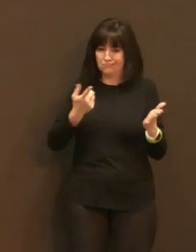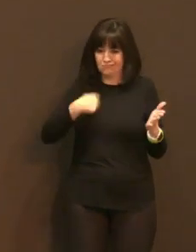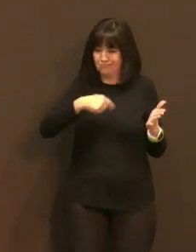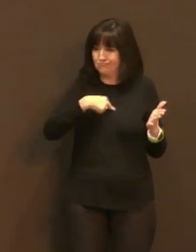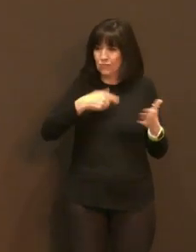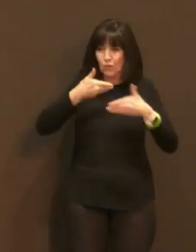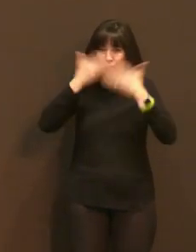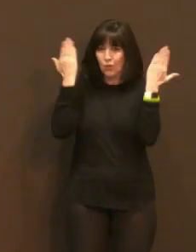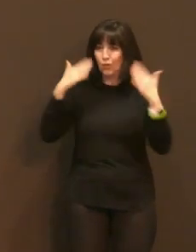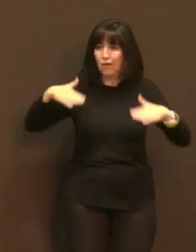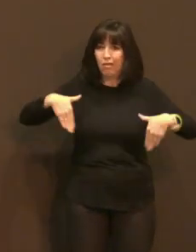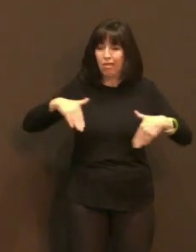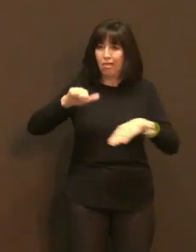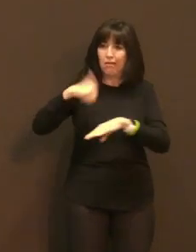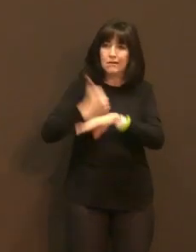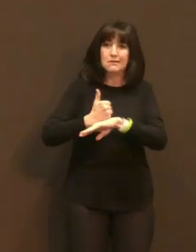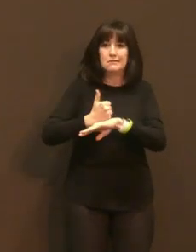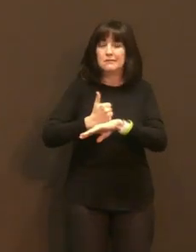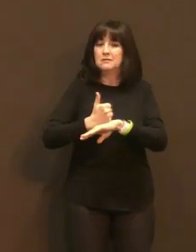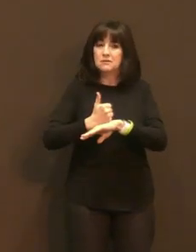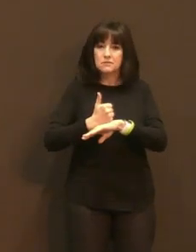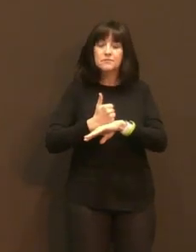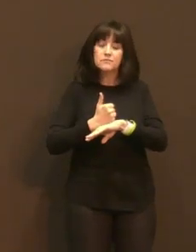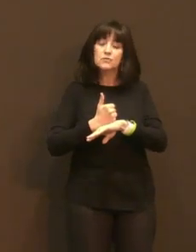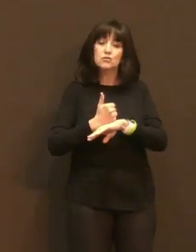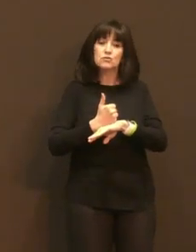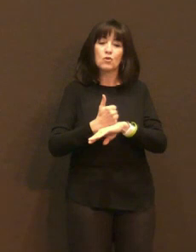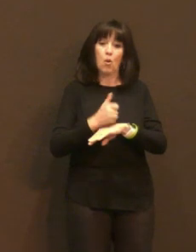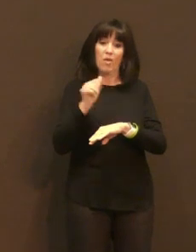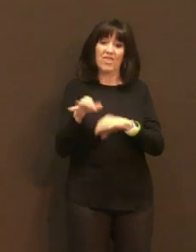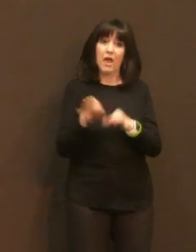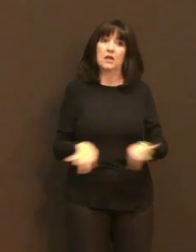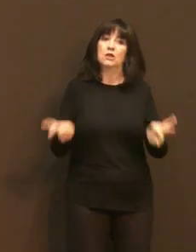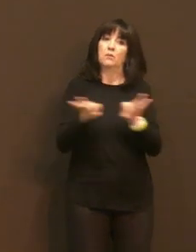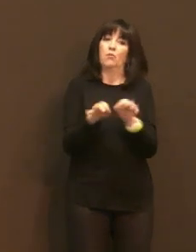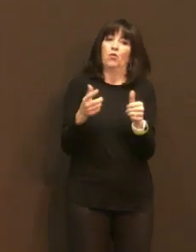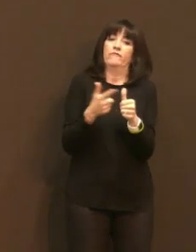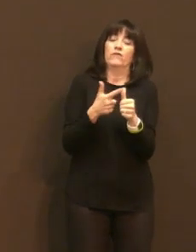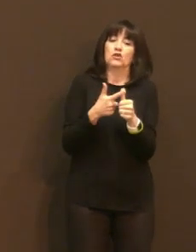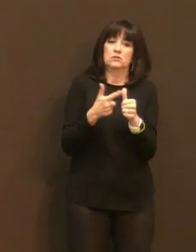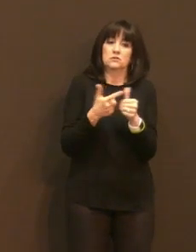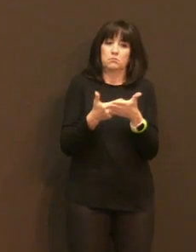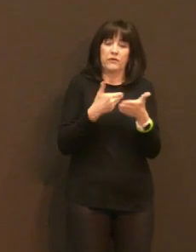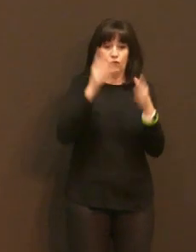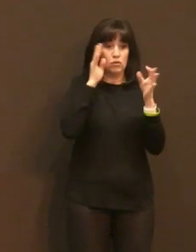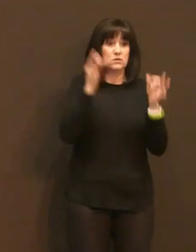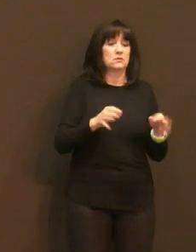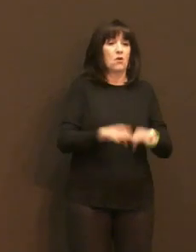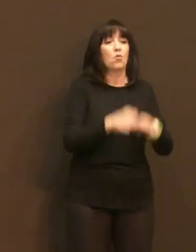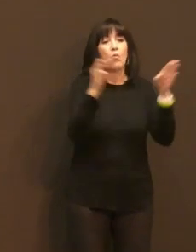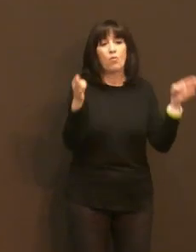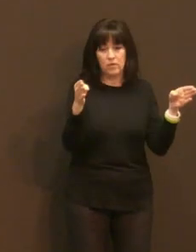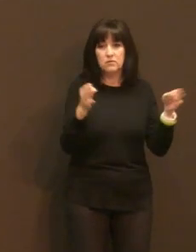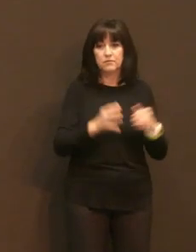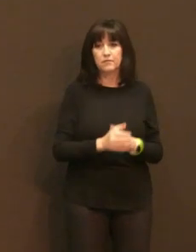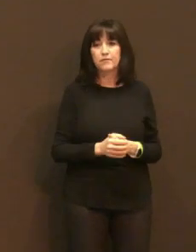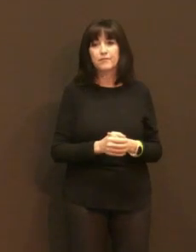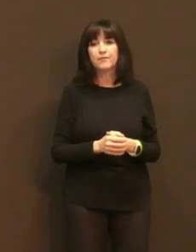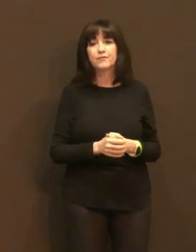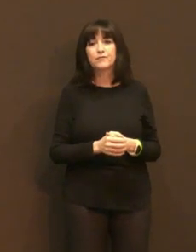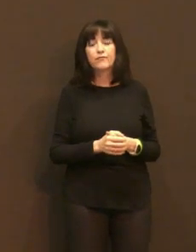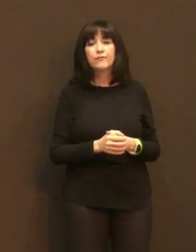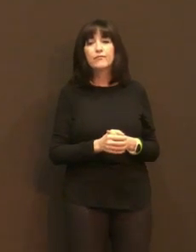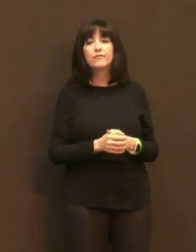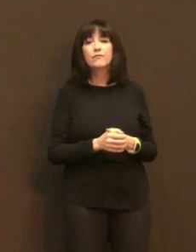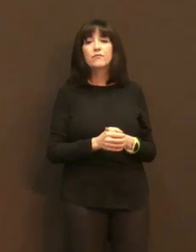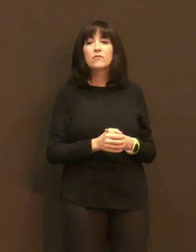to happen first, just to get you to the starting line, and then there are a number of criteria.